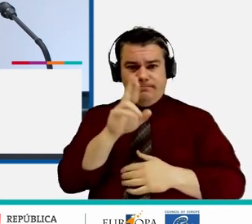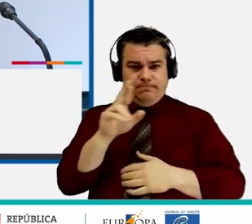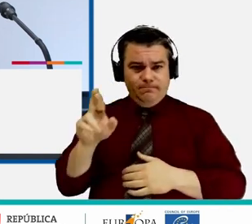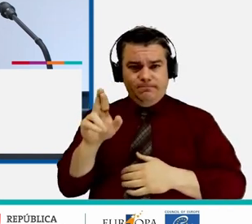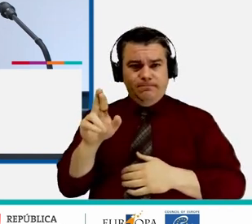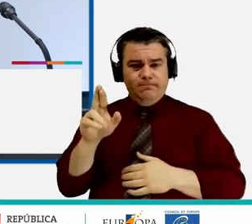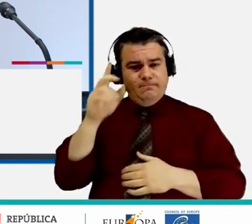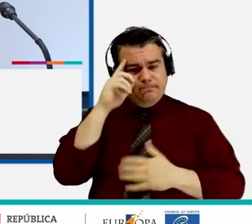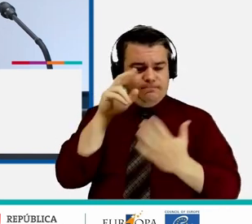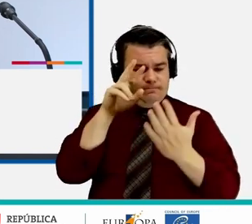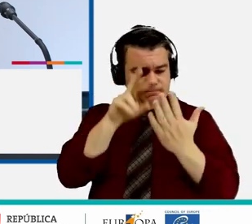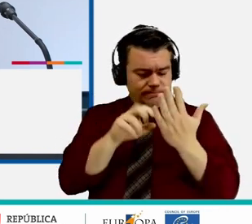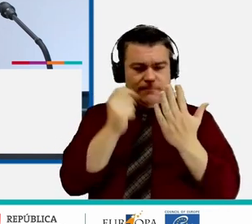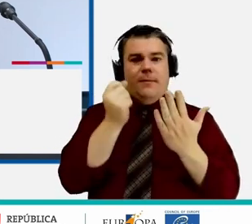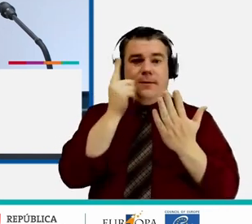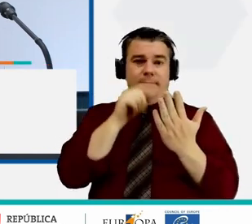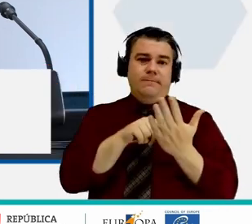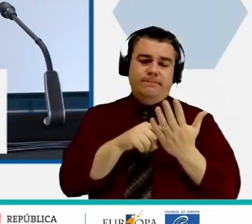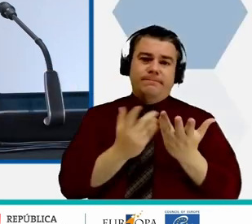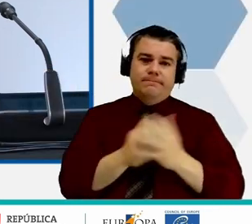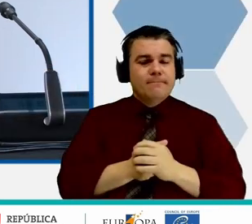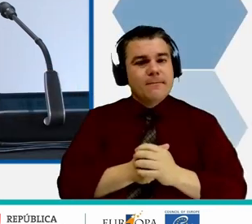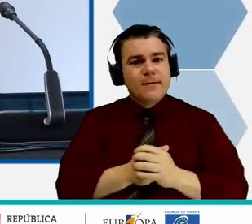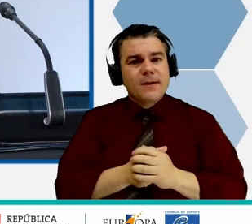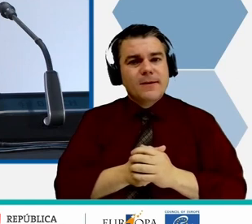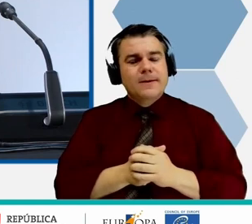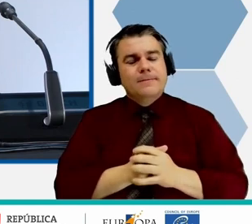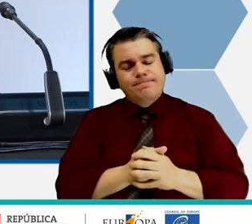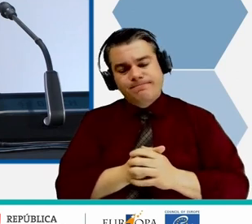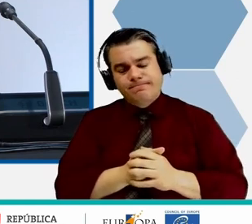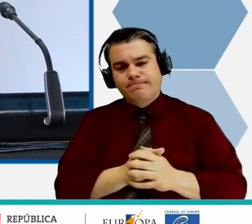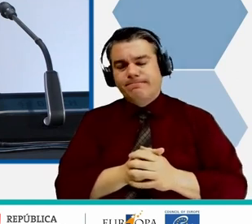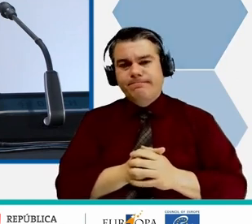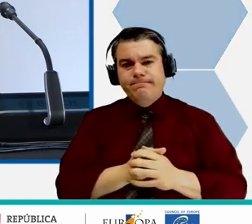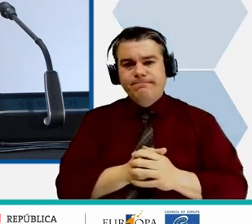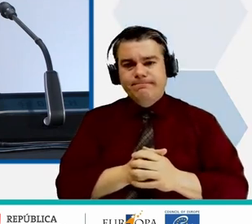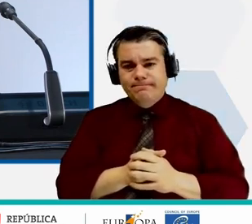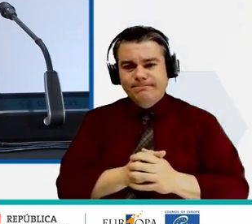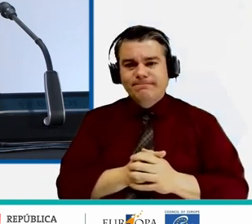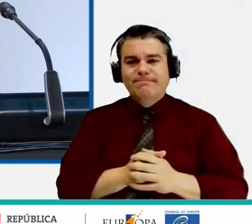step. Secondly, I think we should just to